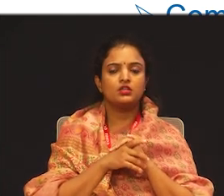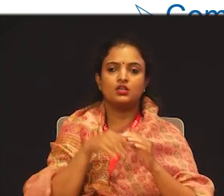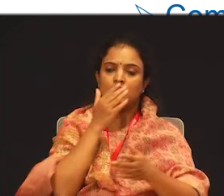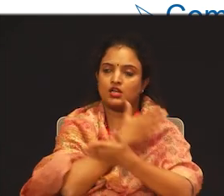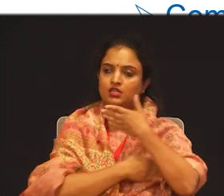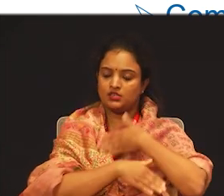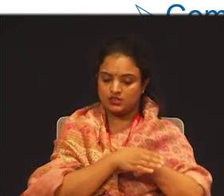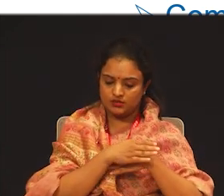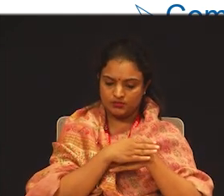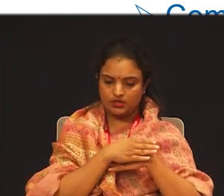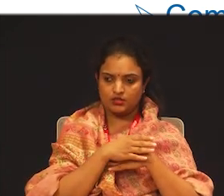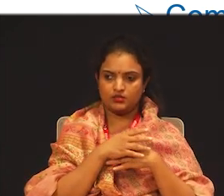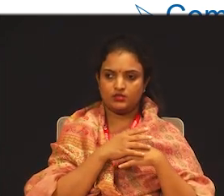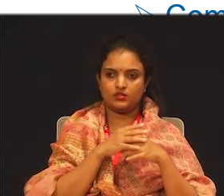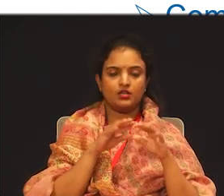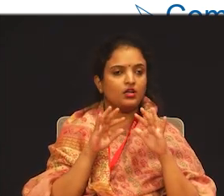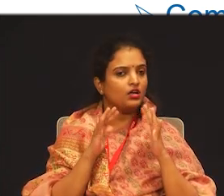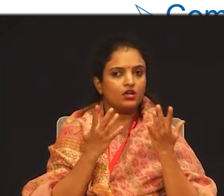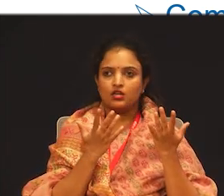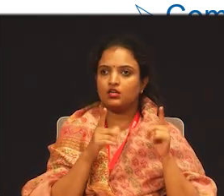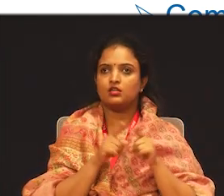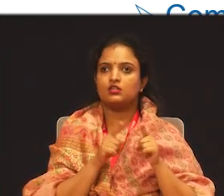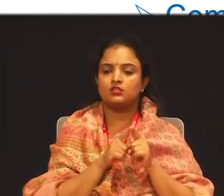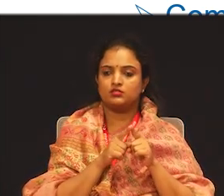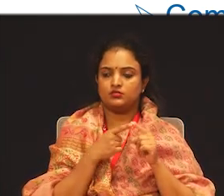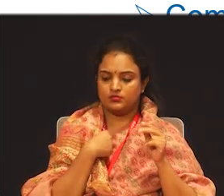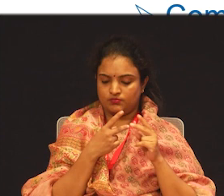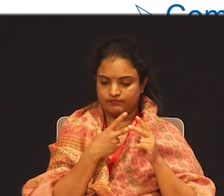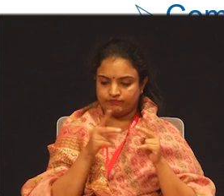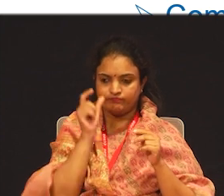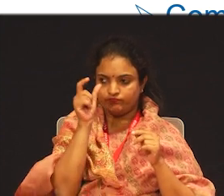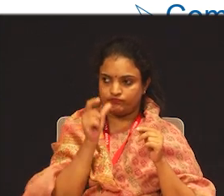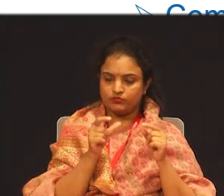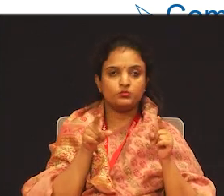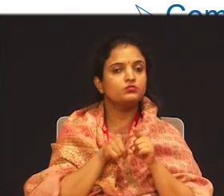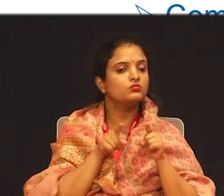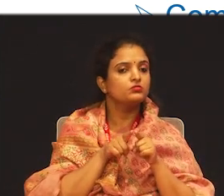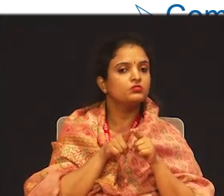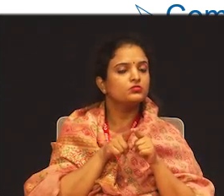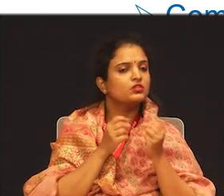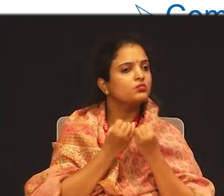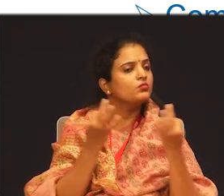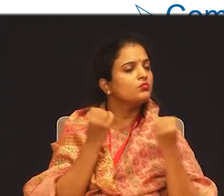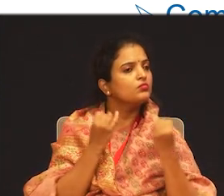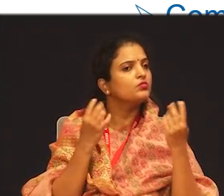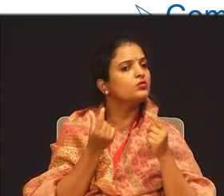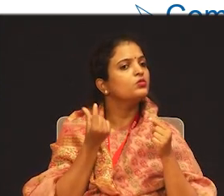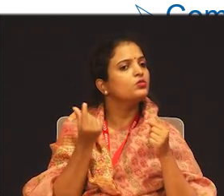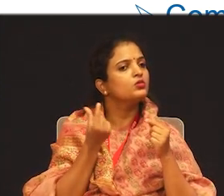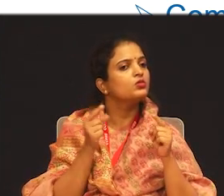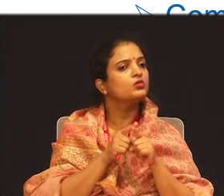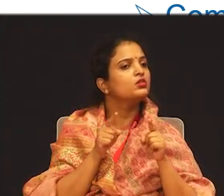Disability, impairment, and handicap are another three terms which many of us use